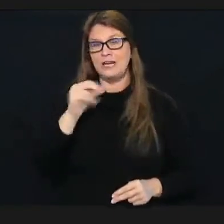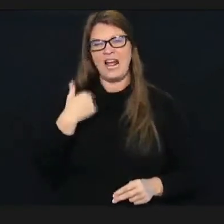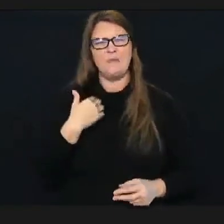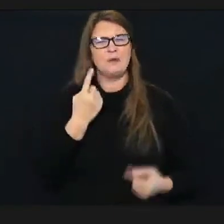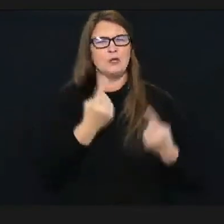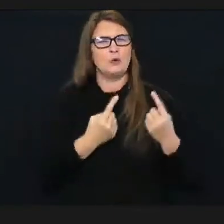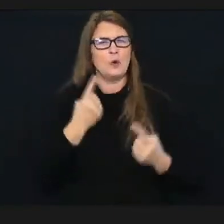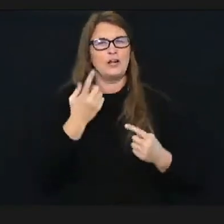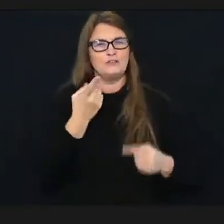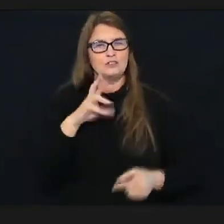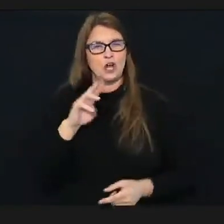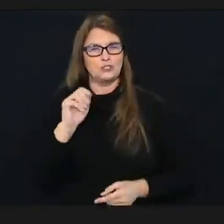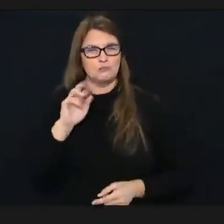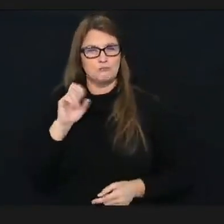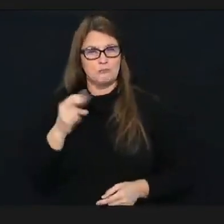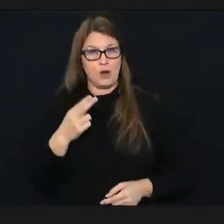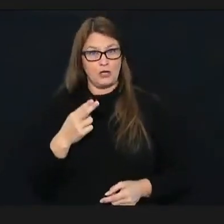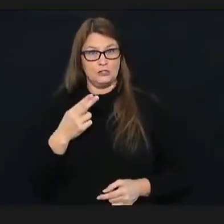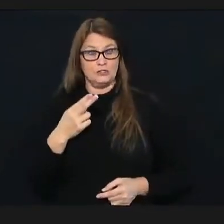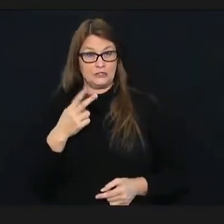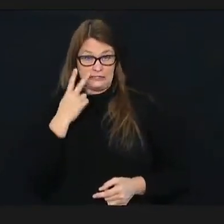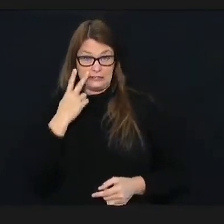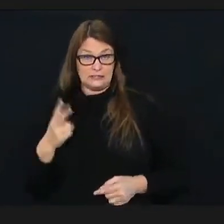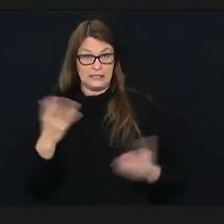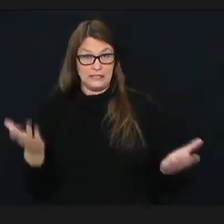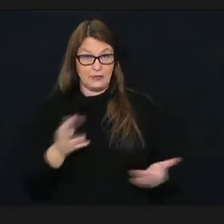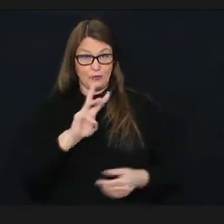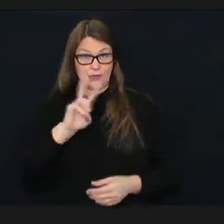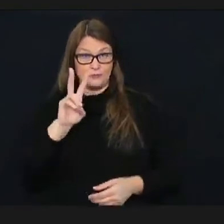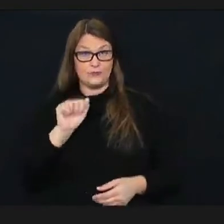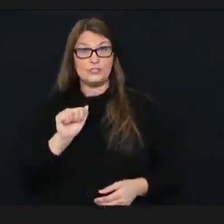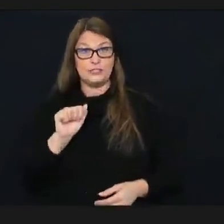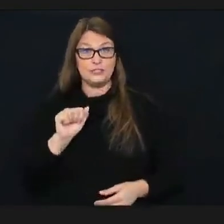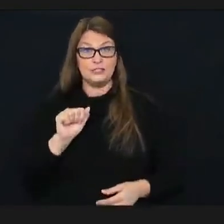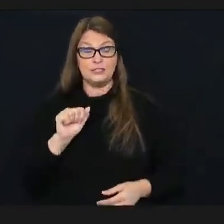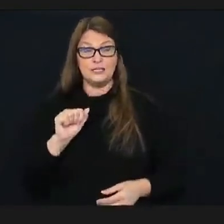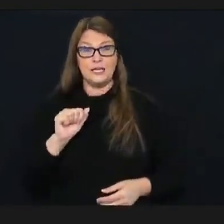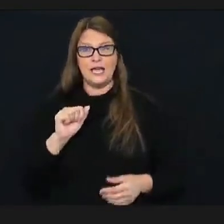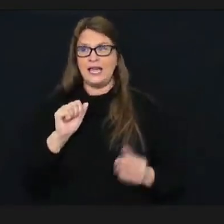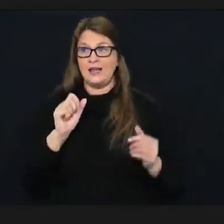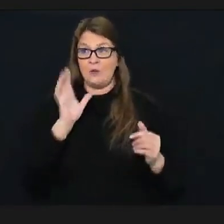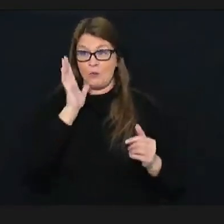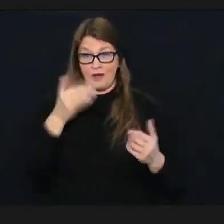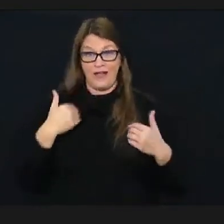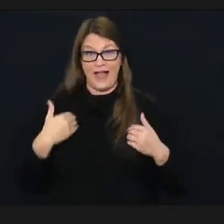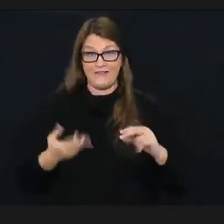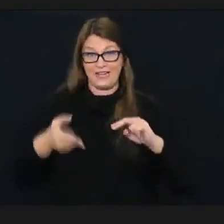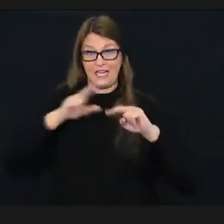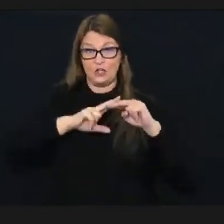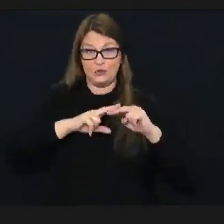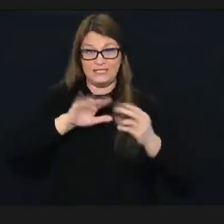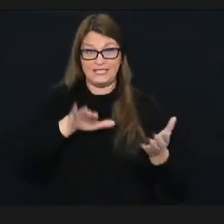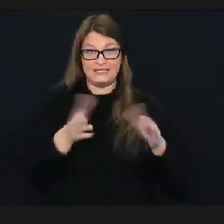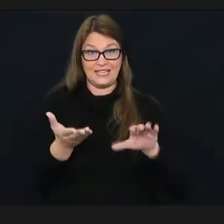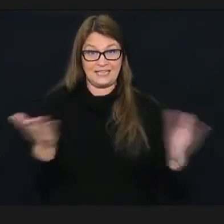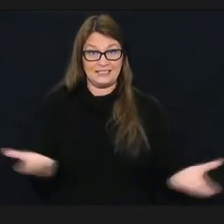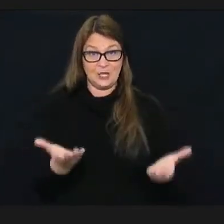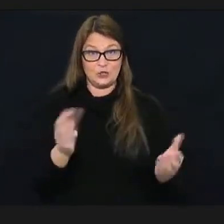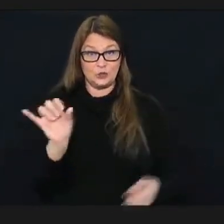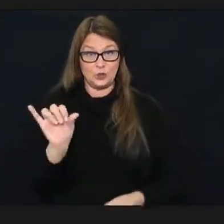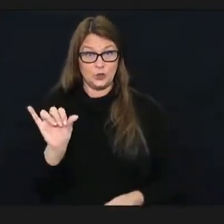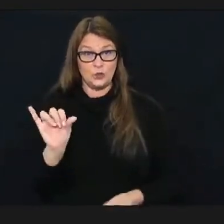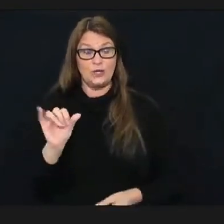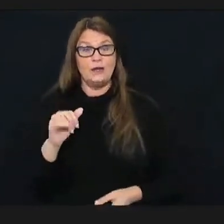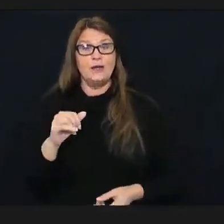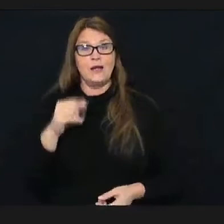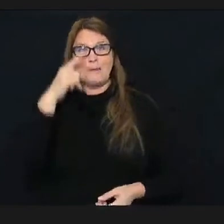Marsh has taken a look at West Virginia and if there is a corresponding increase that's predicted here, that